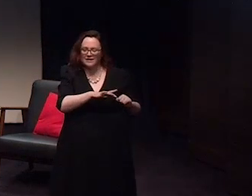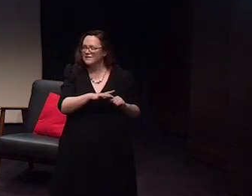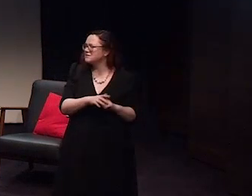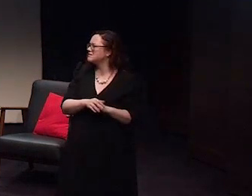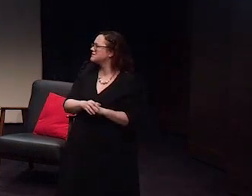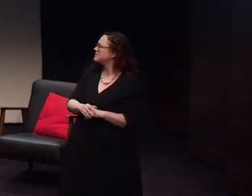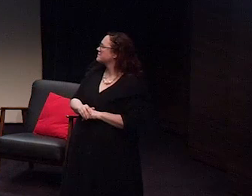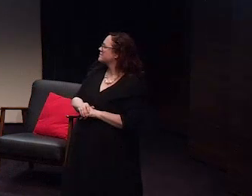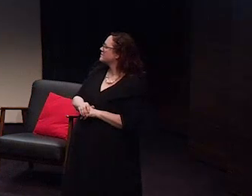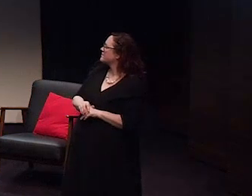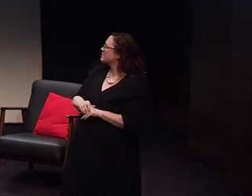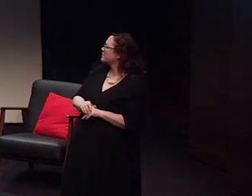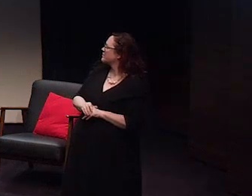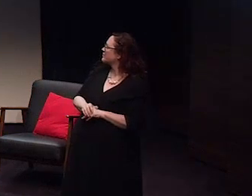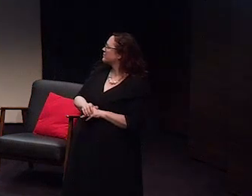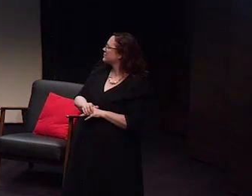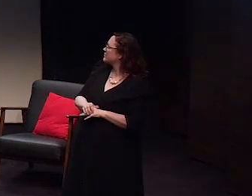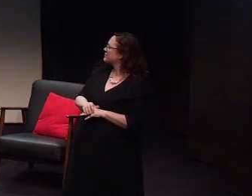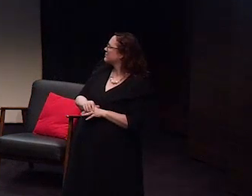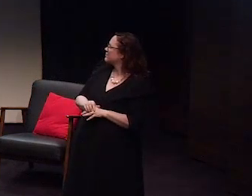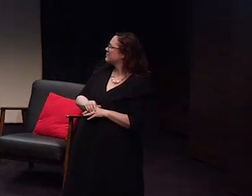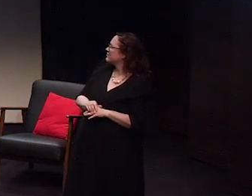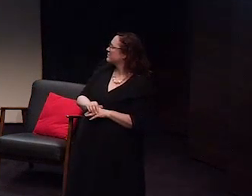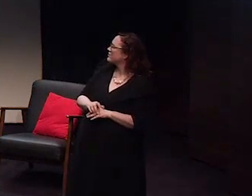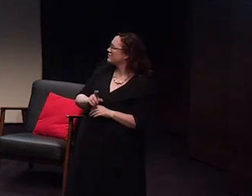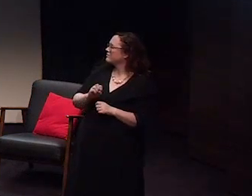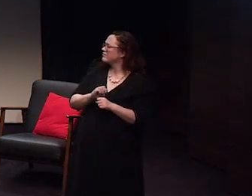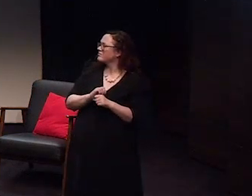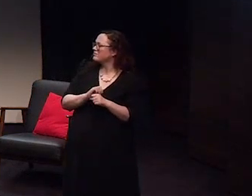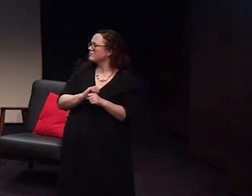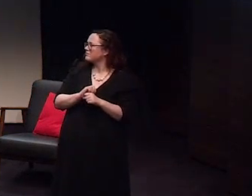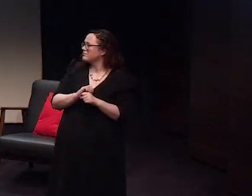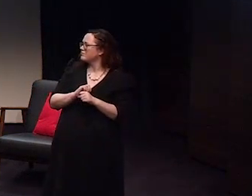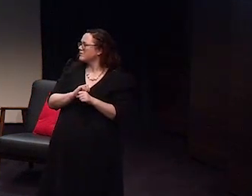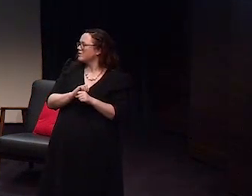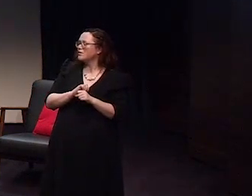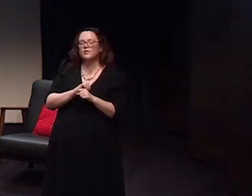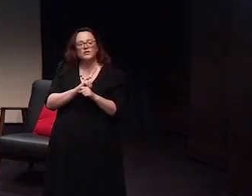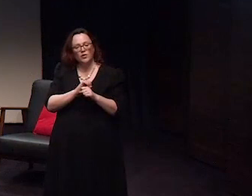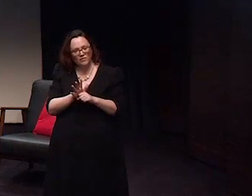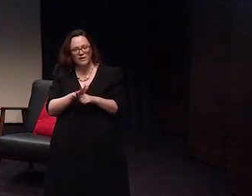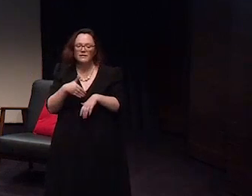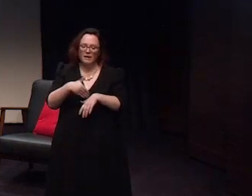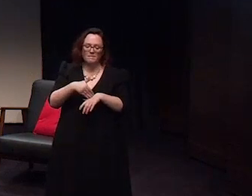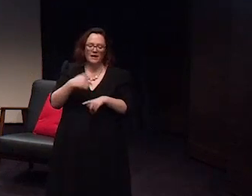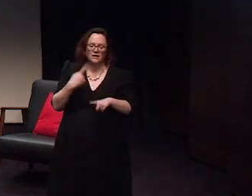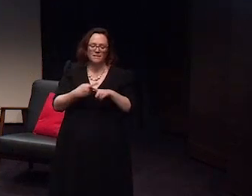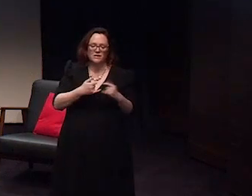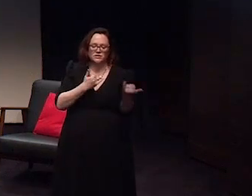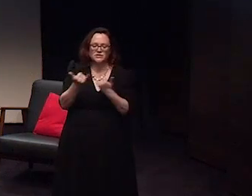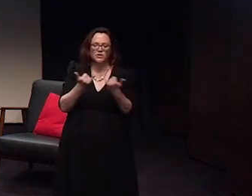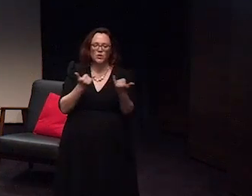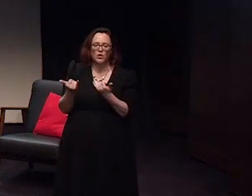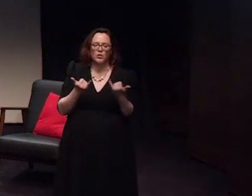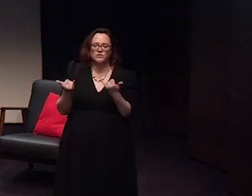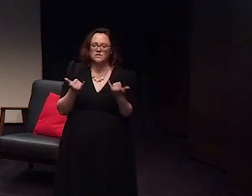the pandemic at COVID-19. We had a huge increase in emergency calls. It was very difficult to